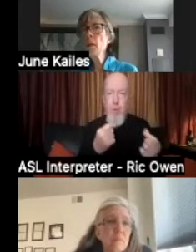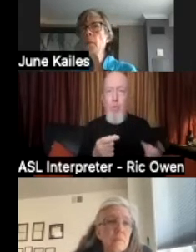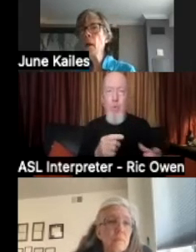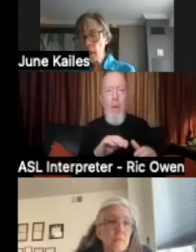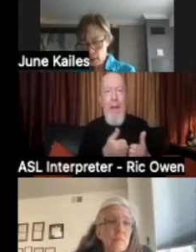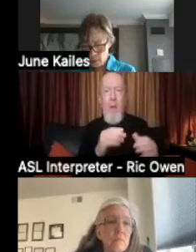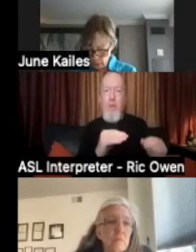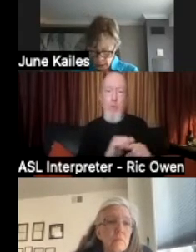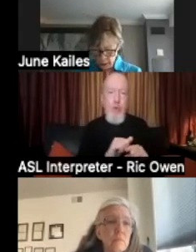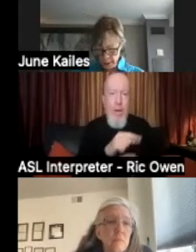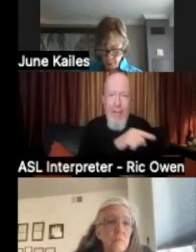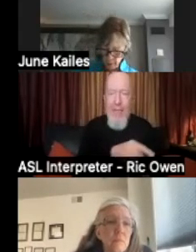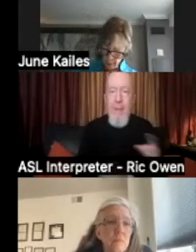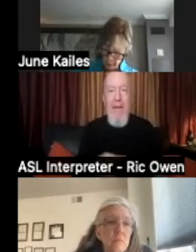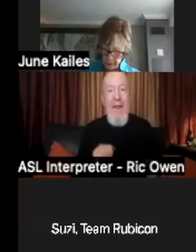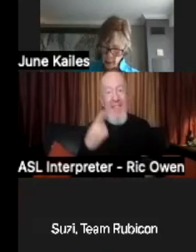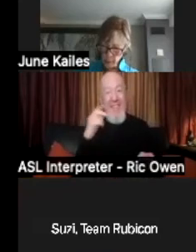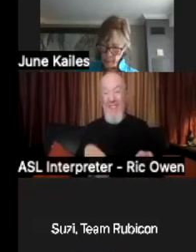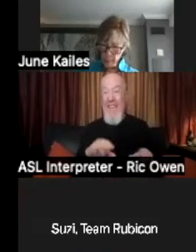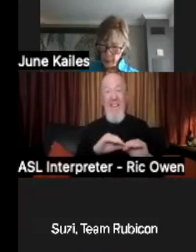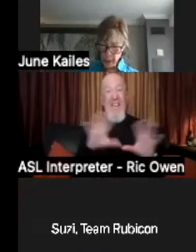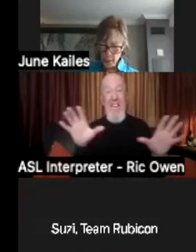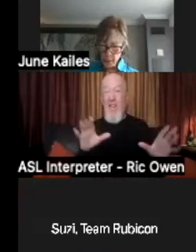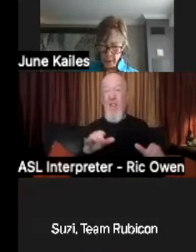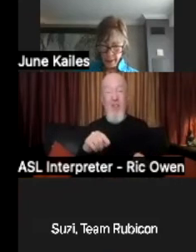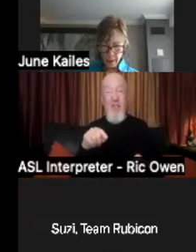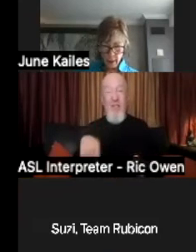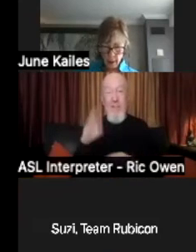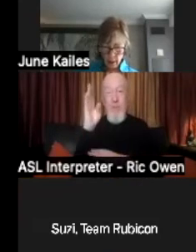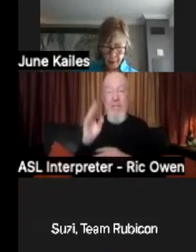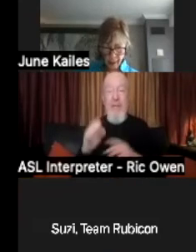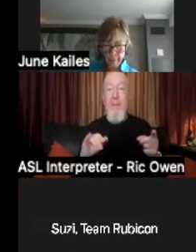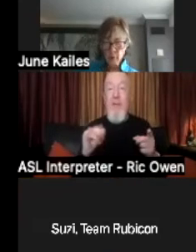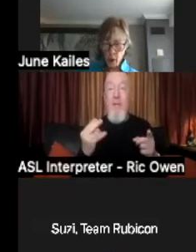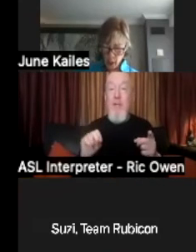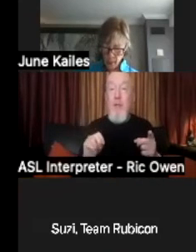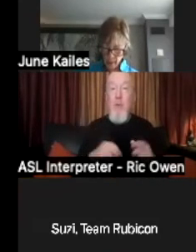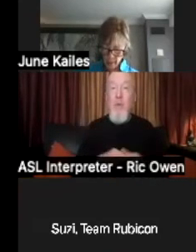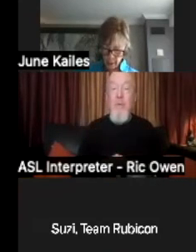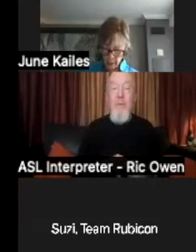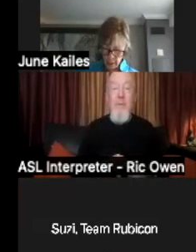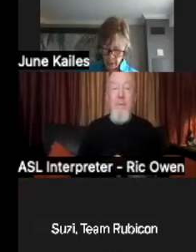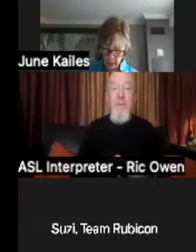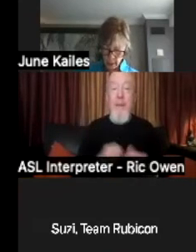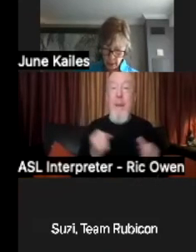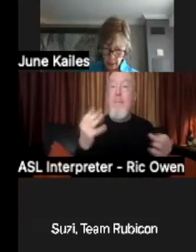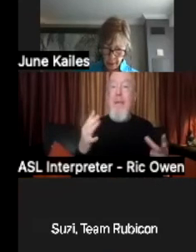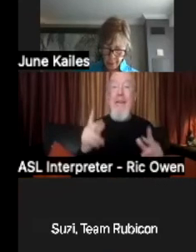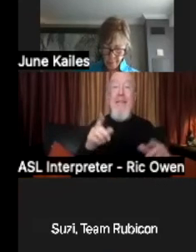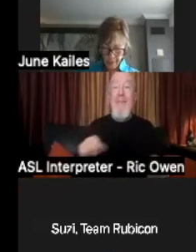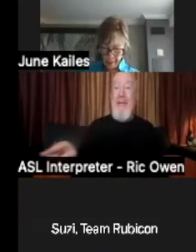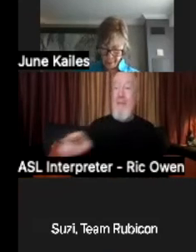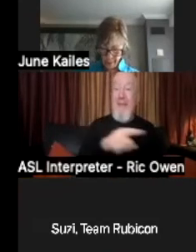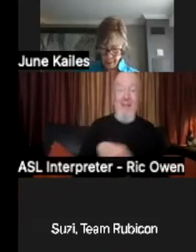You know, Susie, one of the things that people I don't think have thought about is